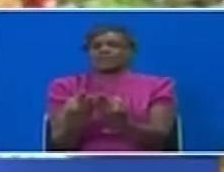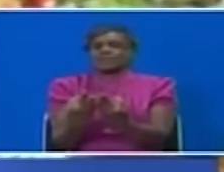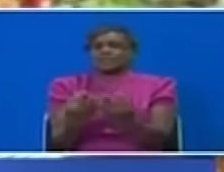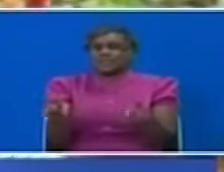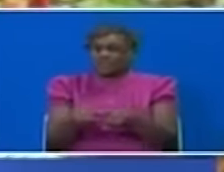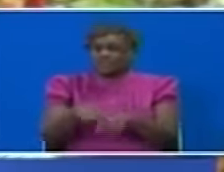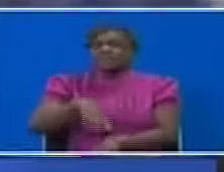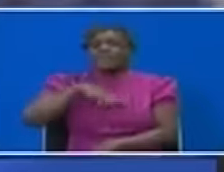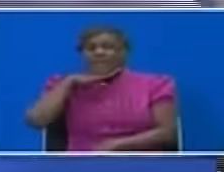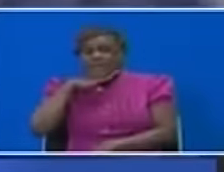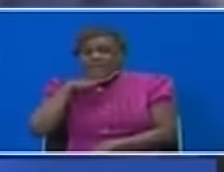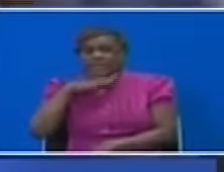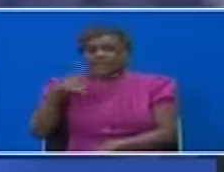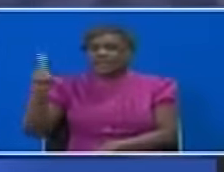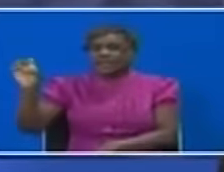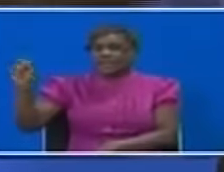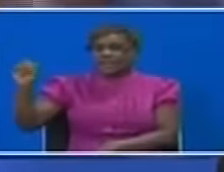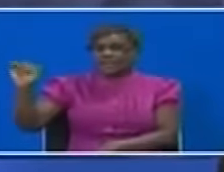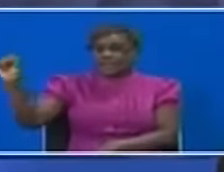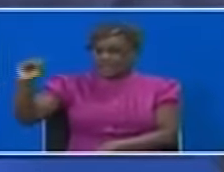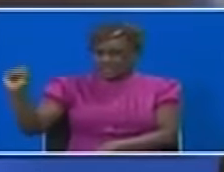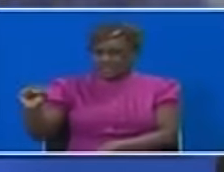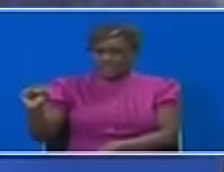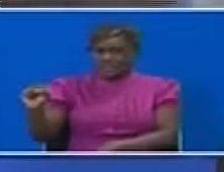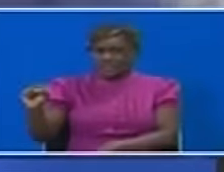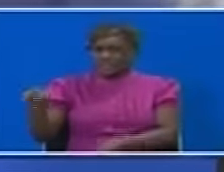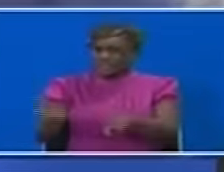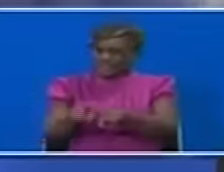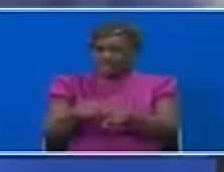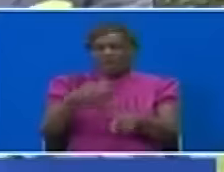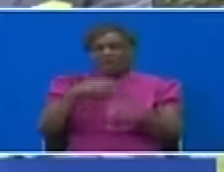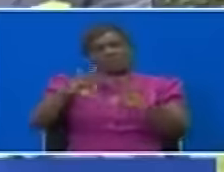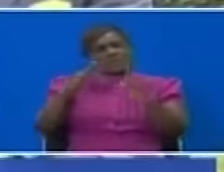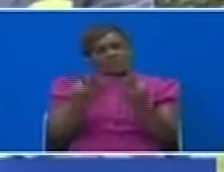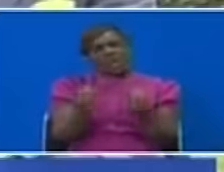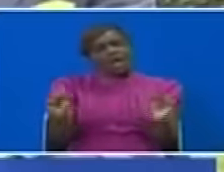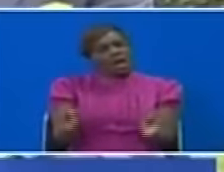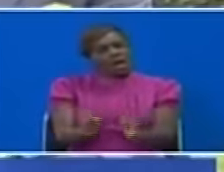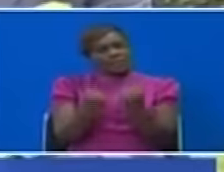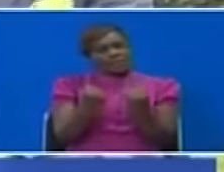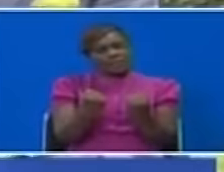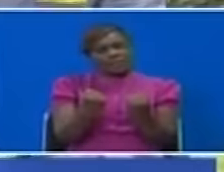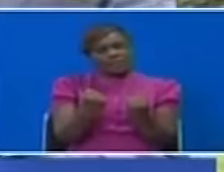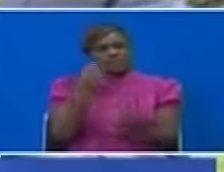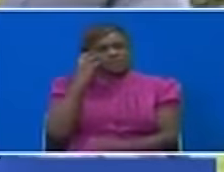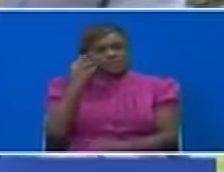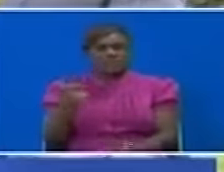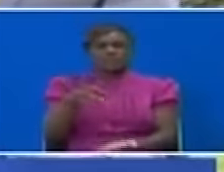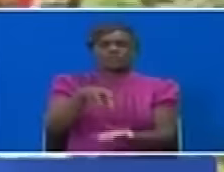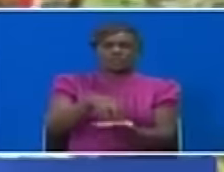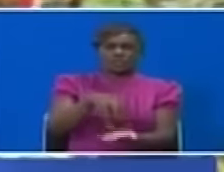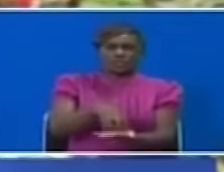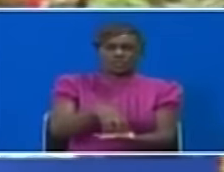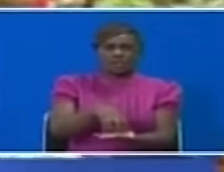the deceased Mumanyi, God rest his soul in peace. It so happened that he just had a baby, you